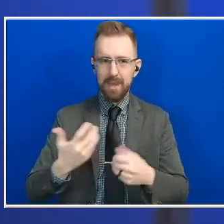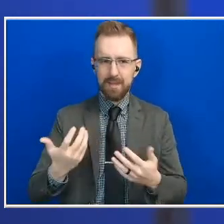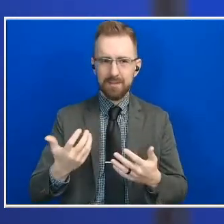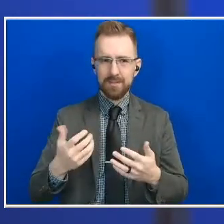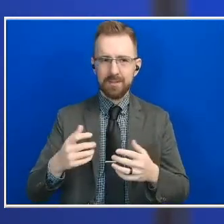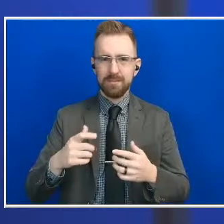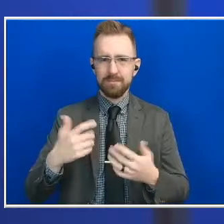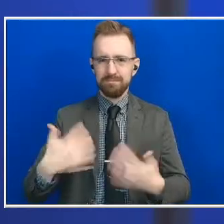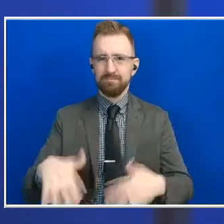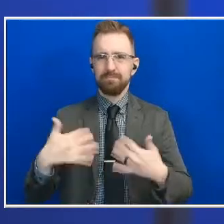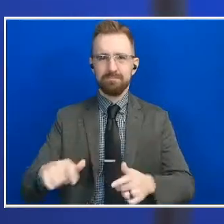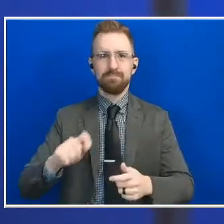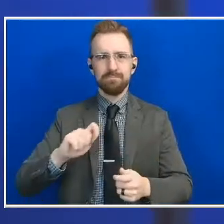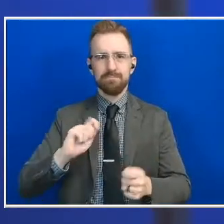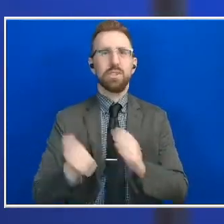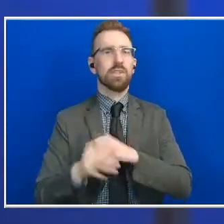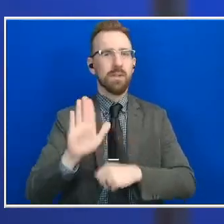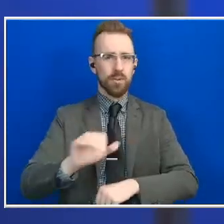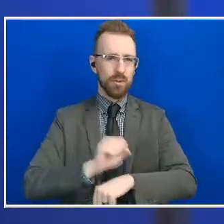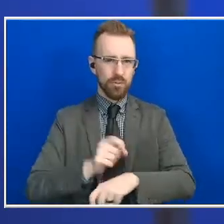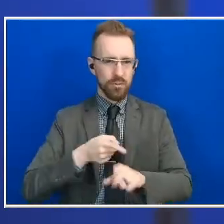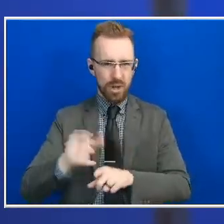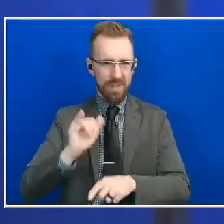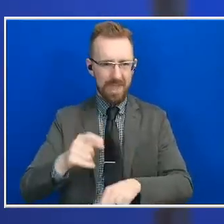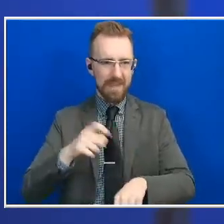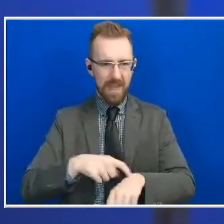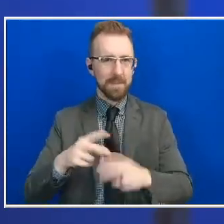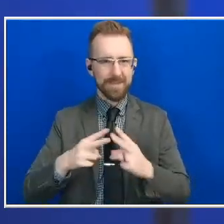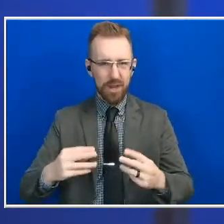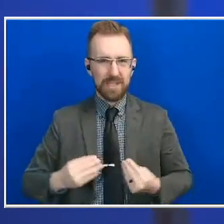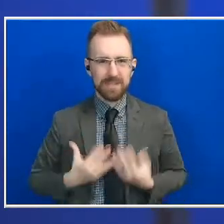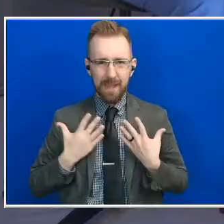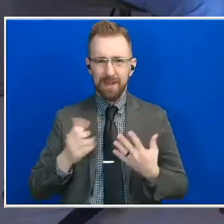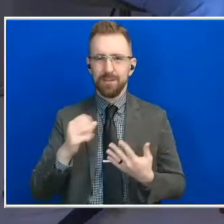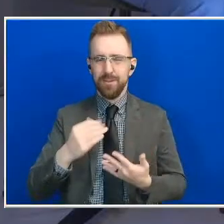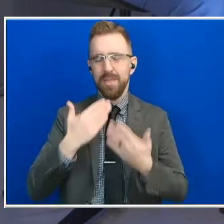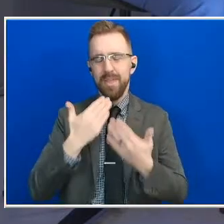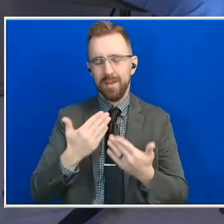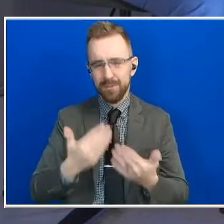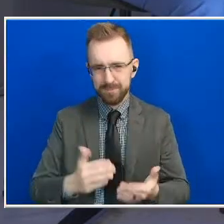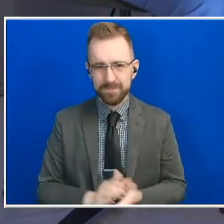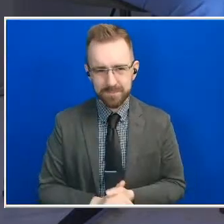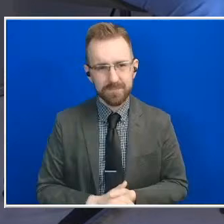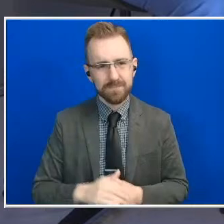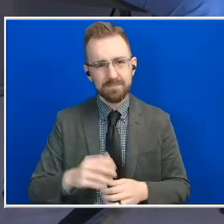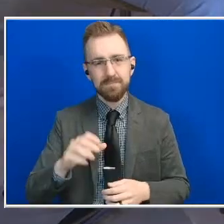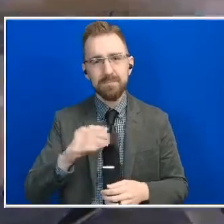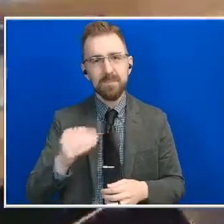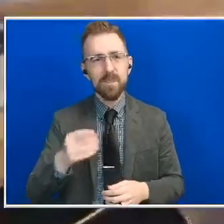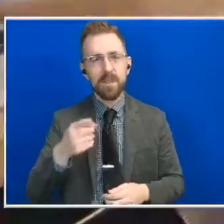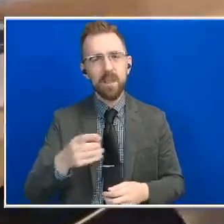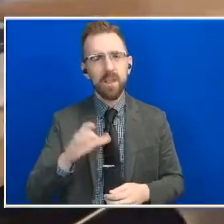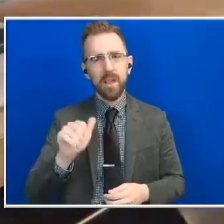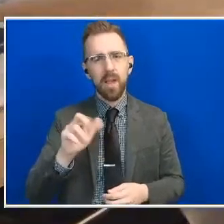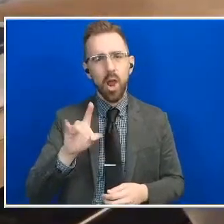shift at that point in time. It's very inspiring. So thank you. Yeah, of course. And you're a cardiac ICU nurse here at the health